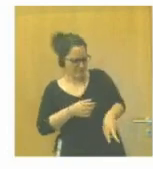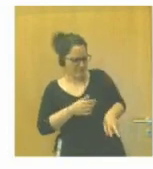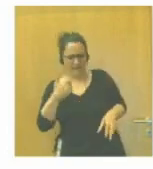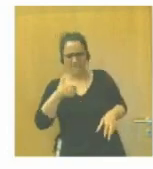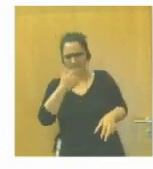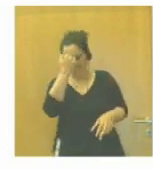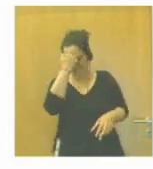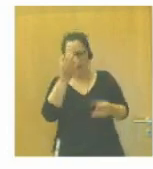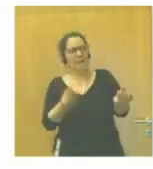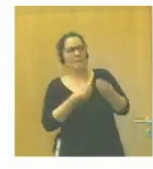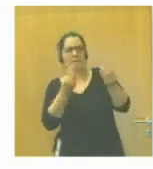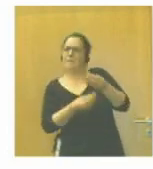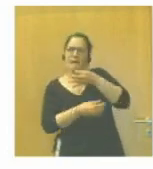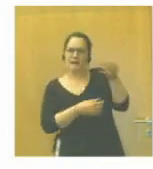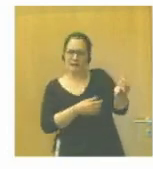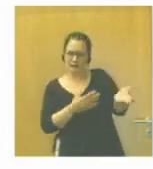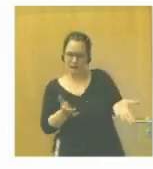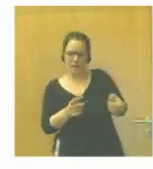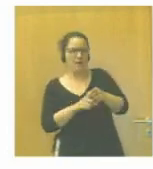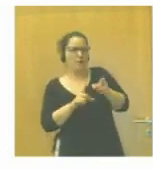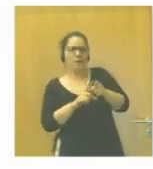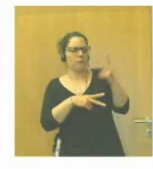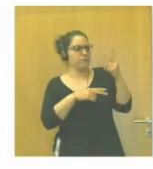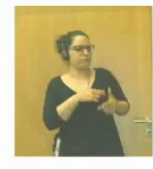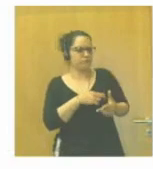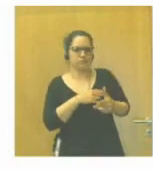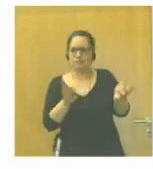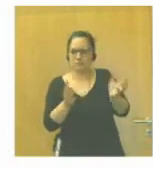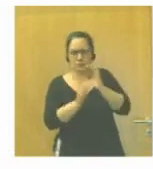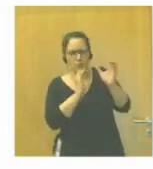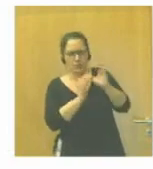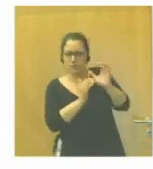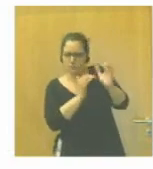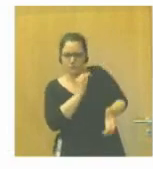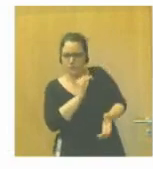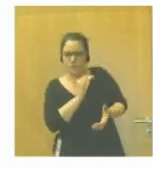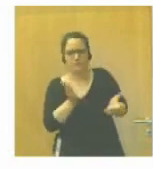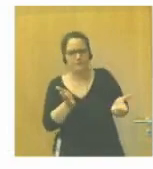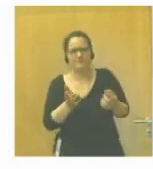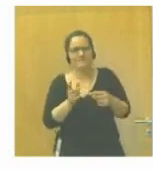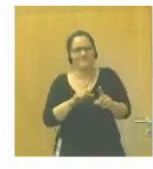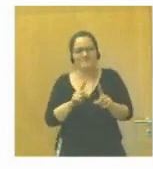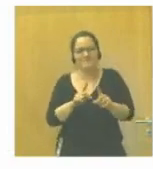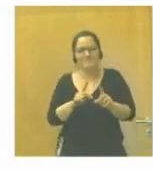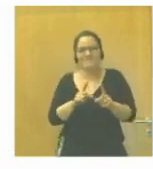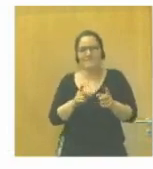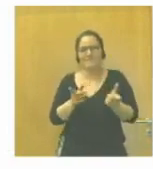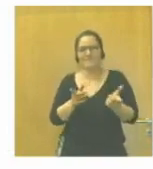really encourage you, just, you know, just like if you were worried about a child with a medical issue, you're getting a lot of headaches, tell me about